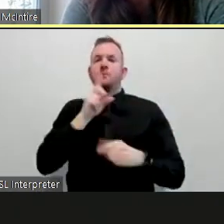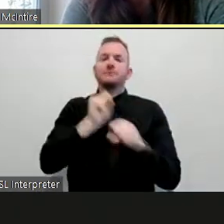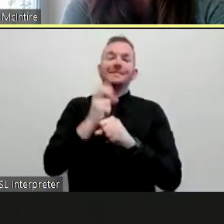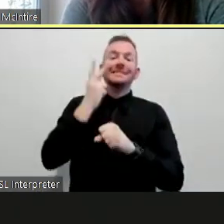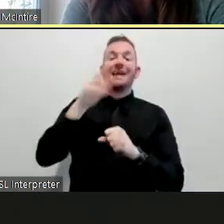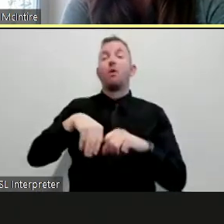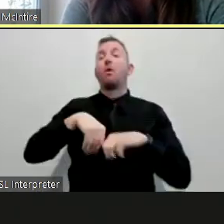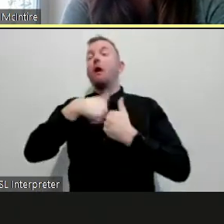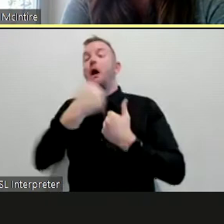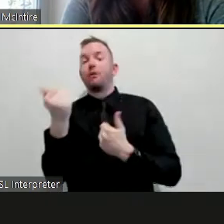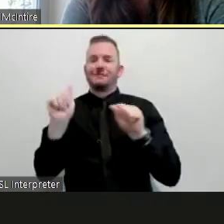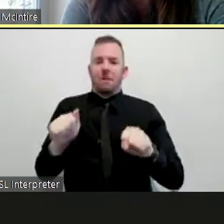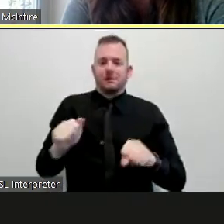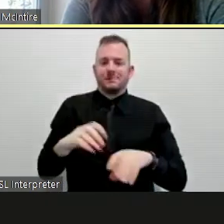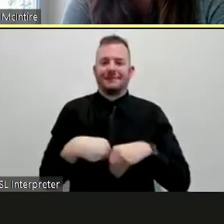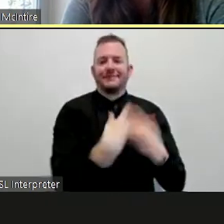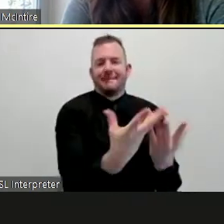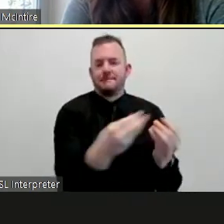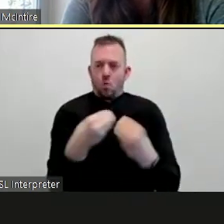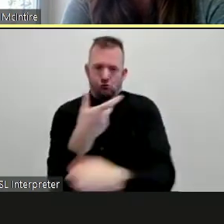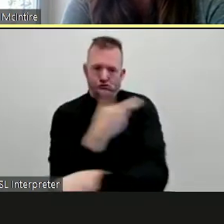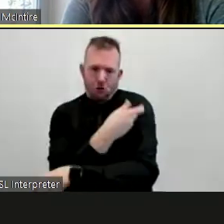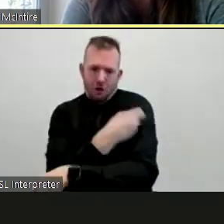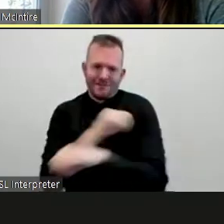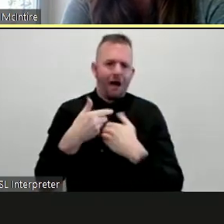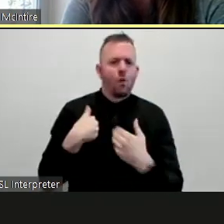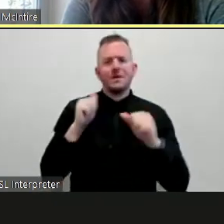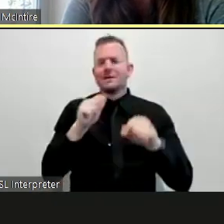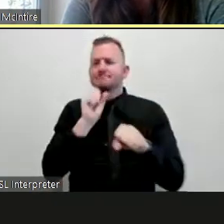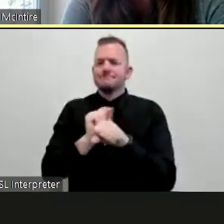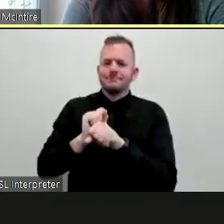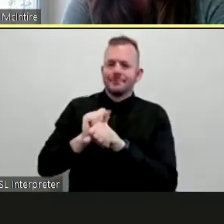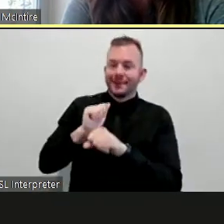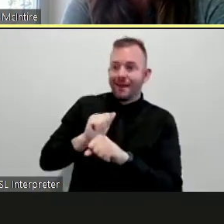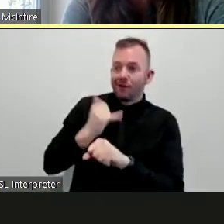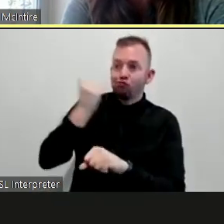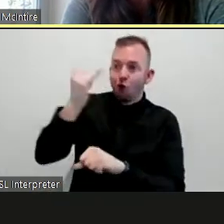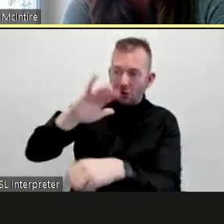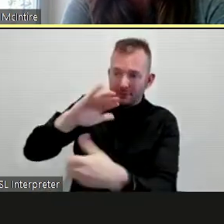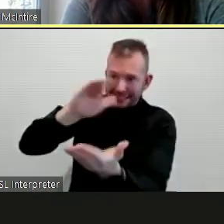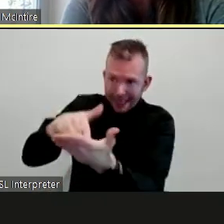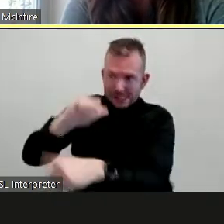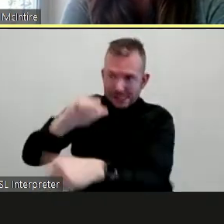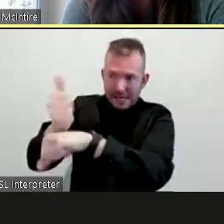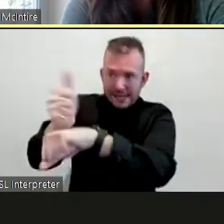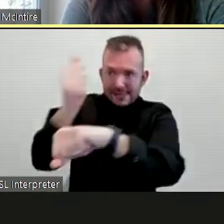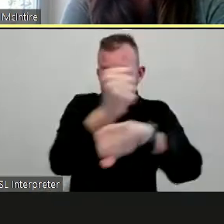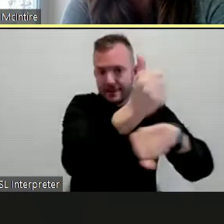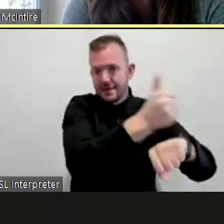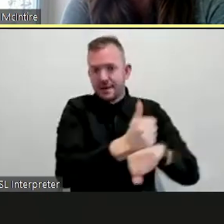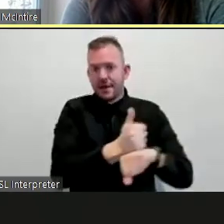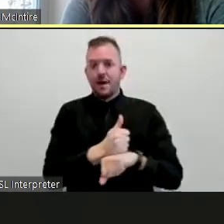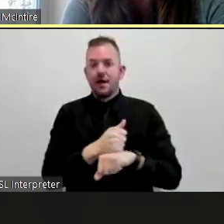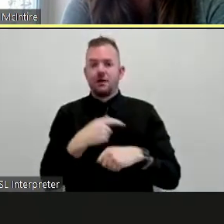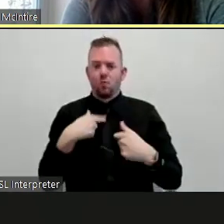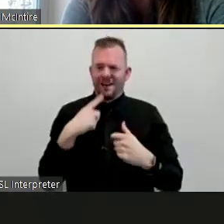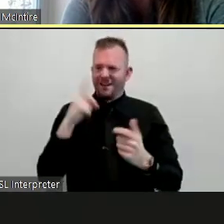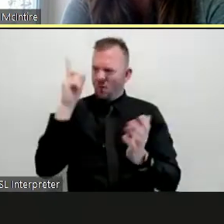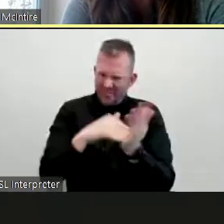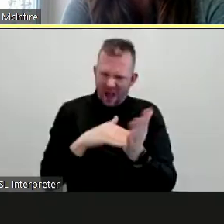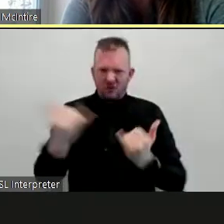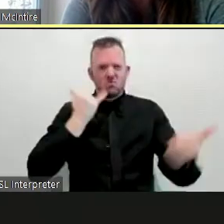arms. Our call center is very active. We're handling over 1,000 calls per day, and now our average time